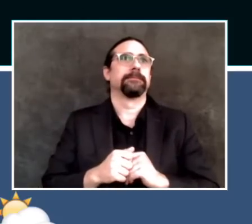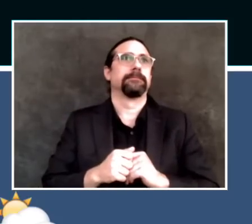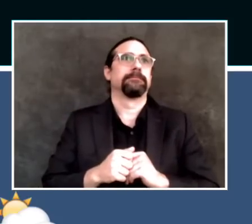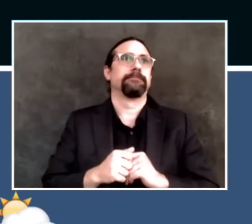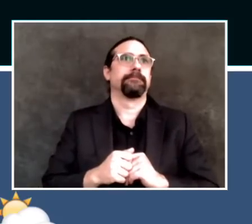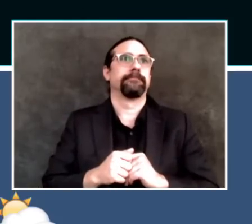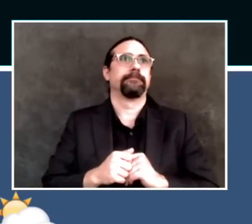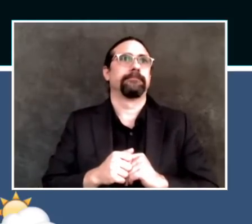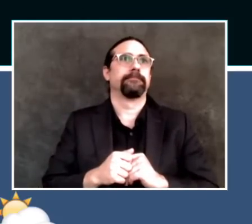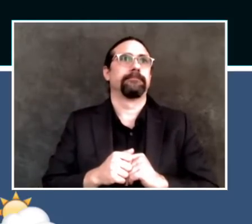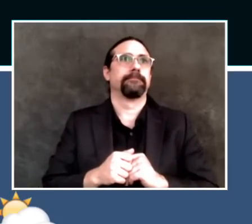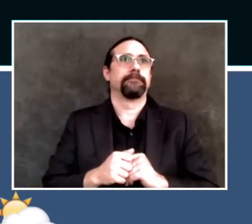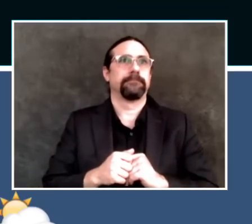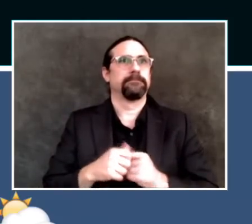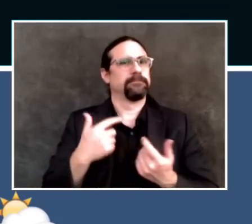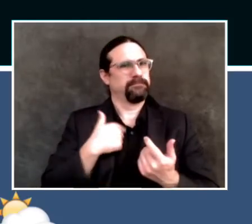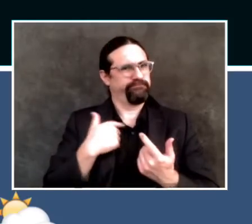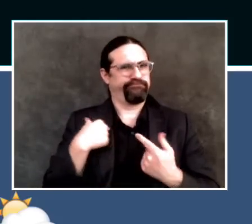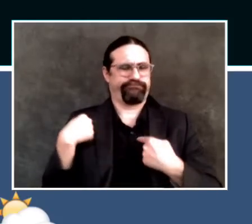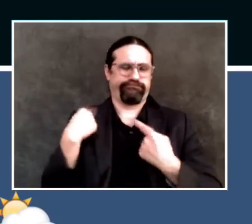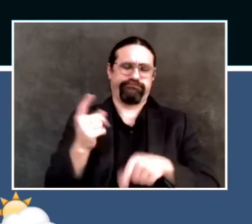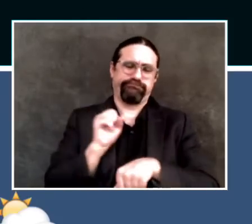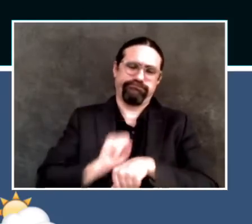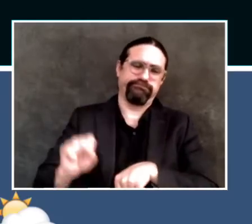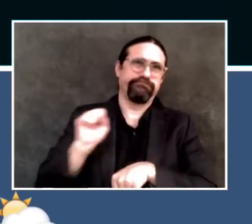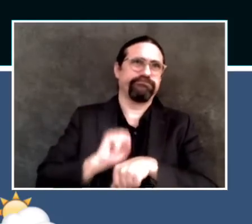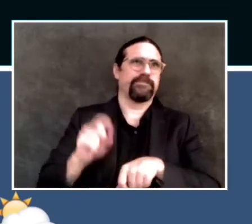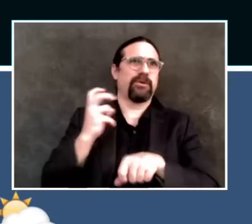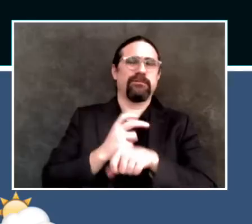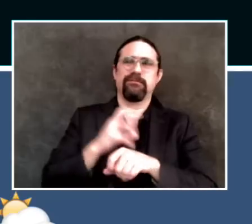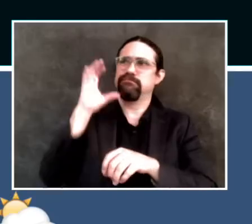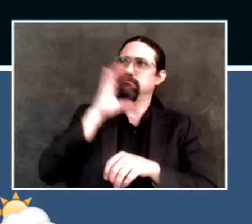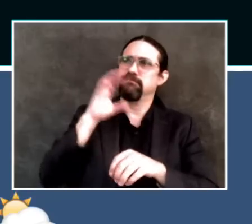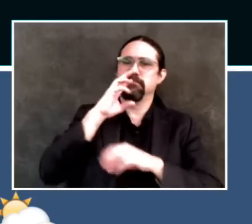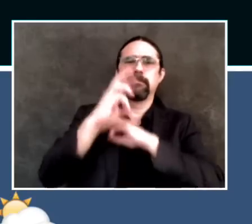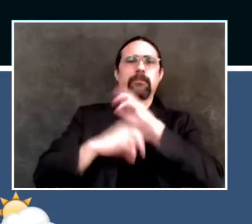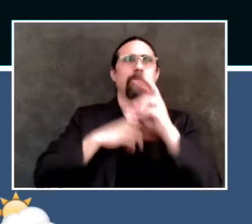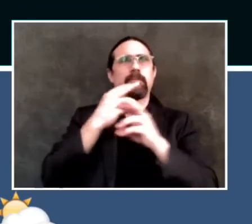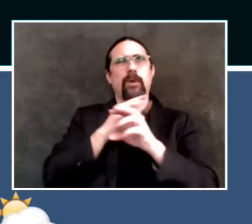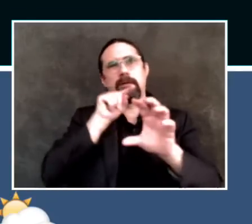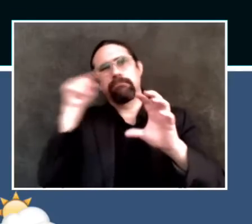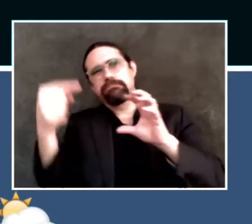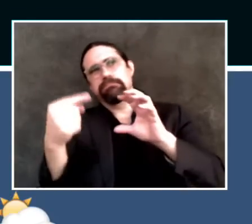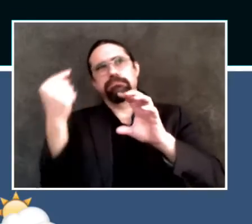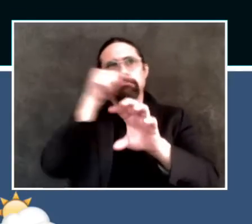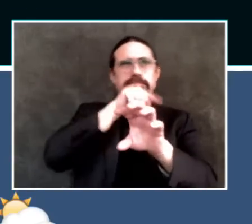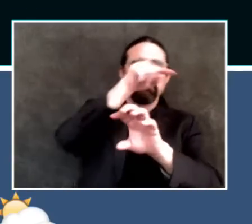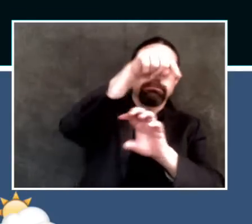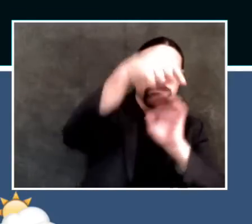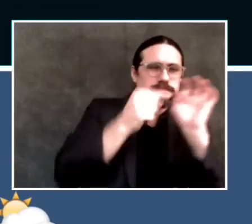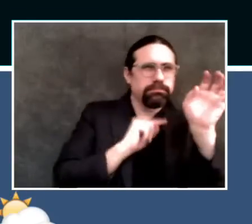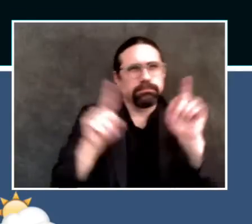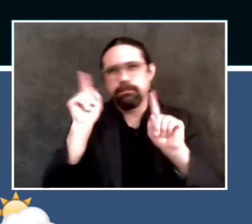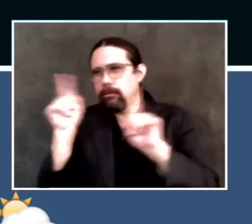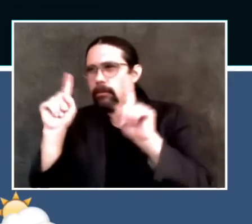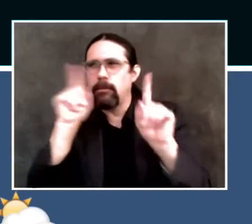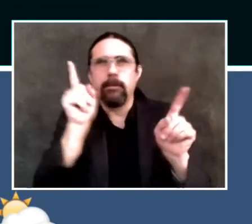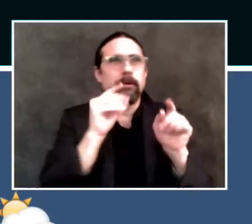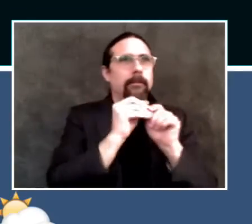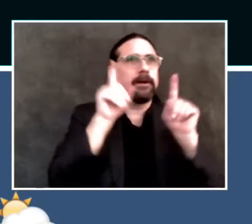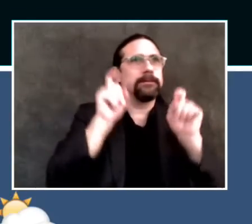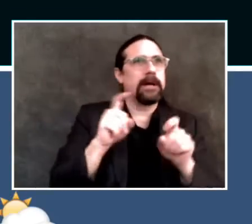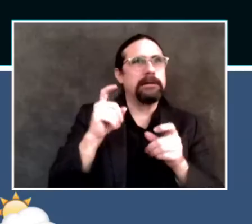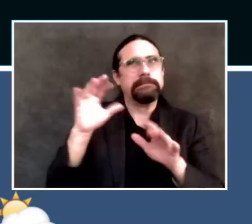done. And then the next phase is the one we all want to get to. And that phase, where